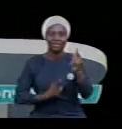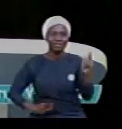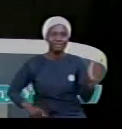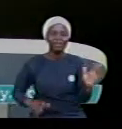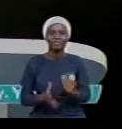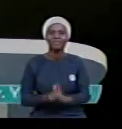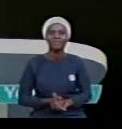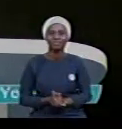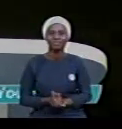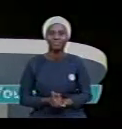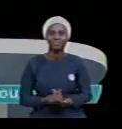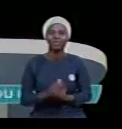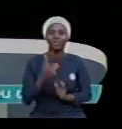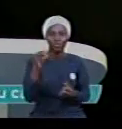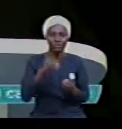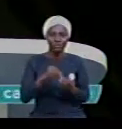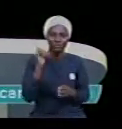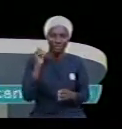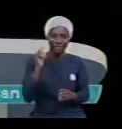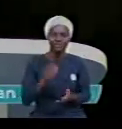One more.